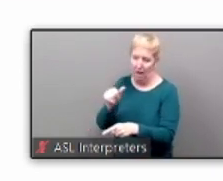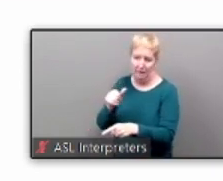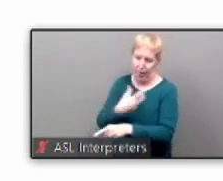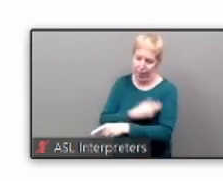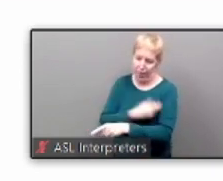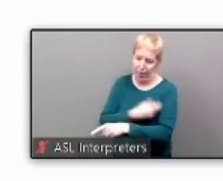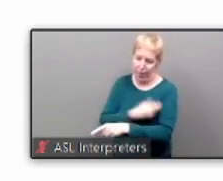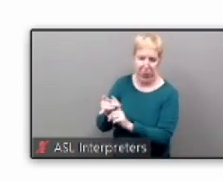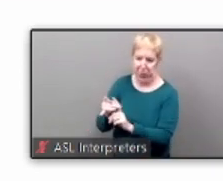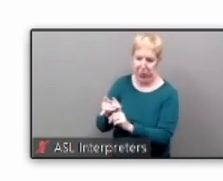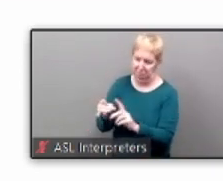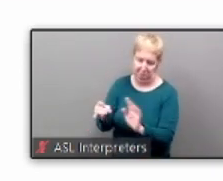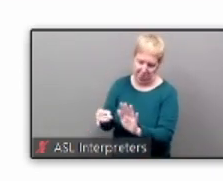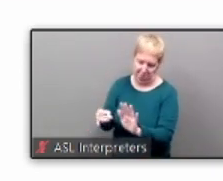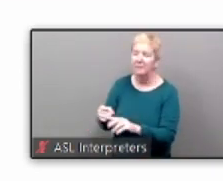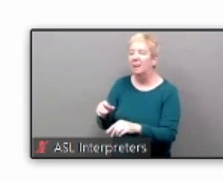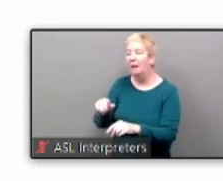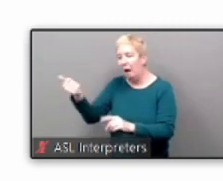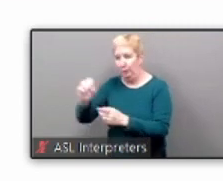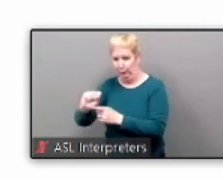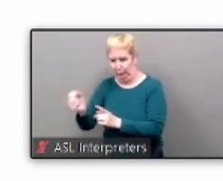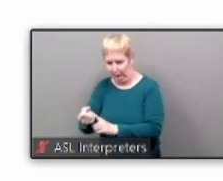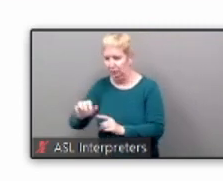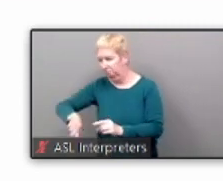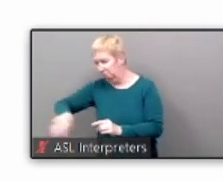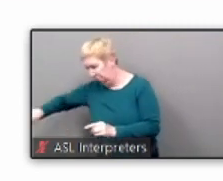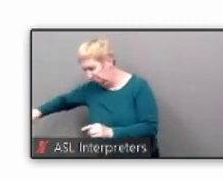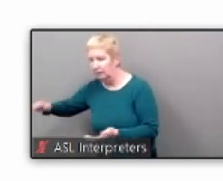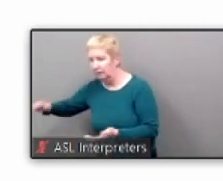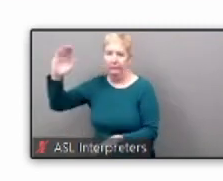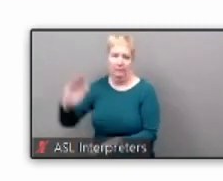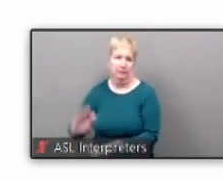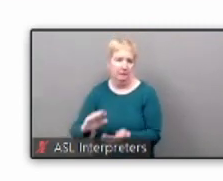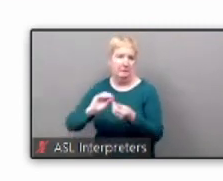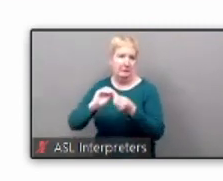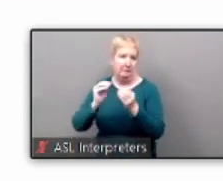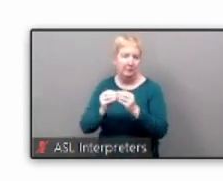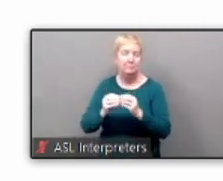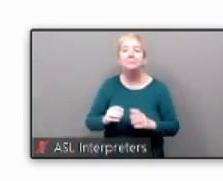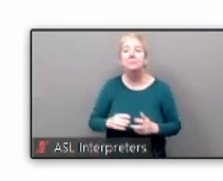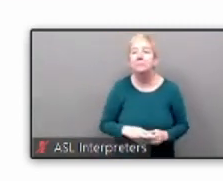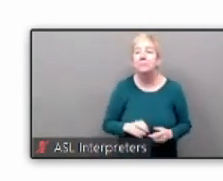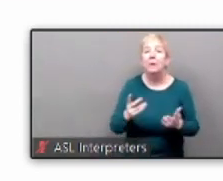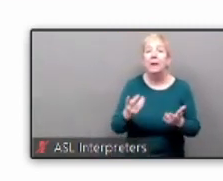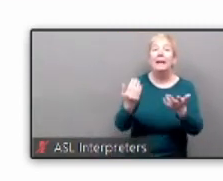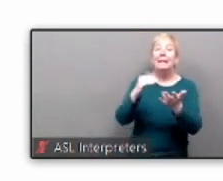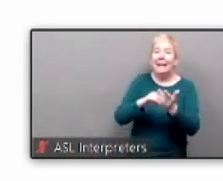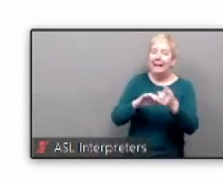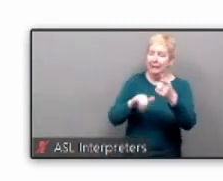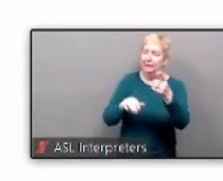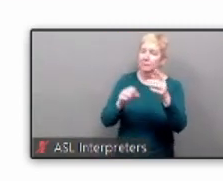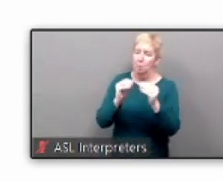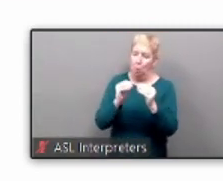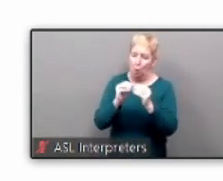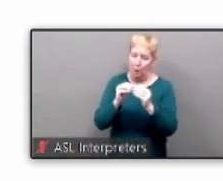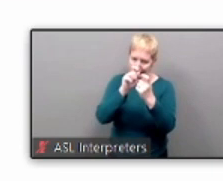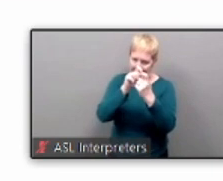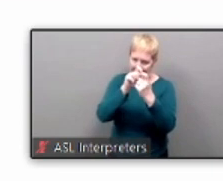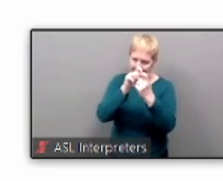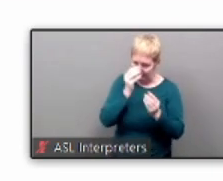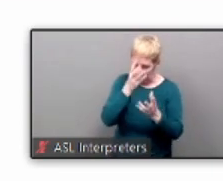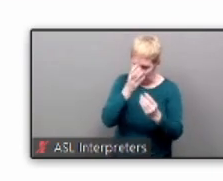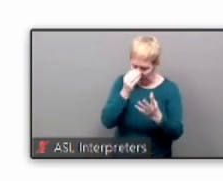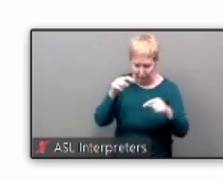cases. So next slide. And again, this is a little bit more detail of